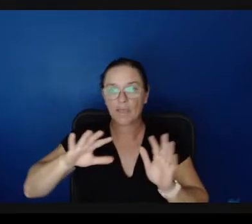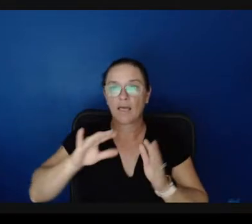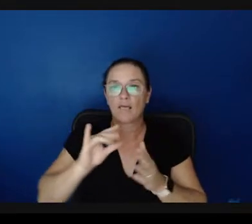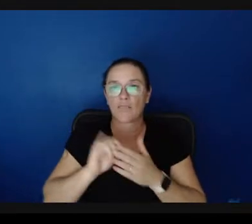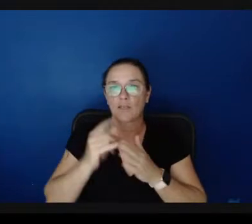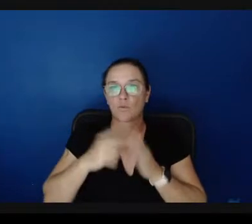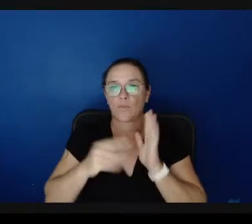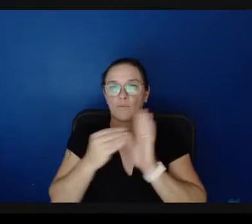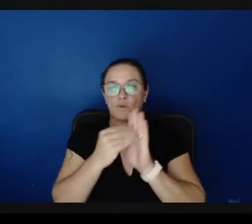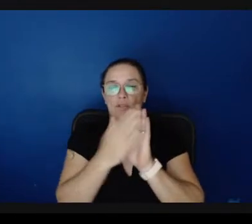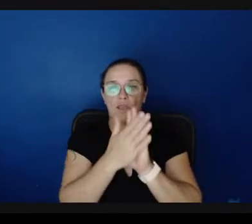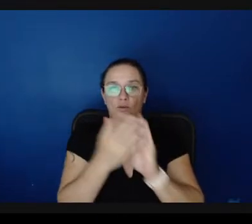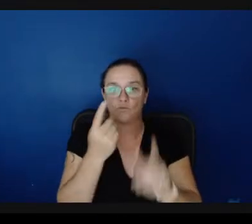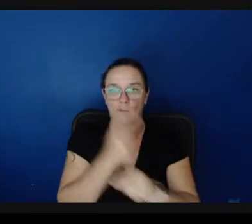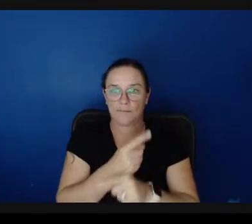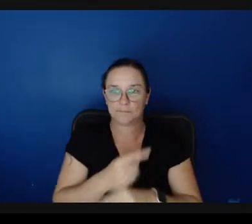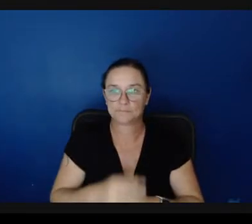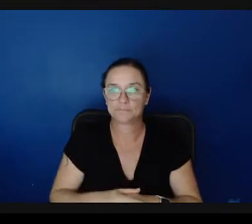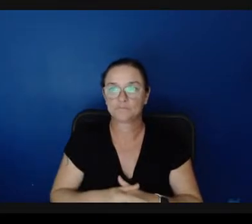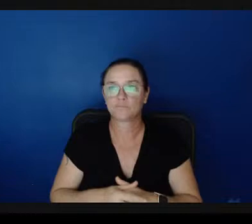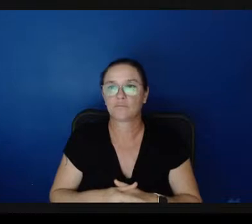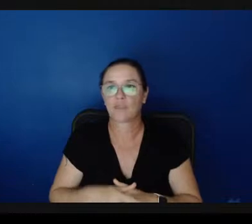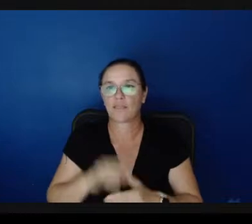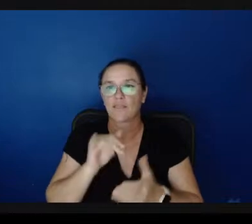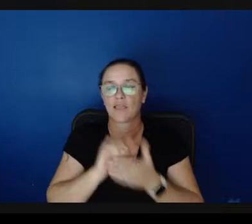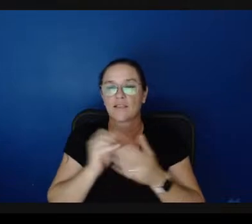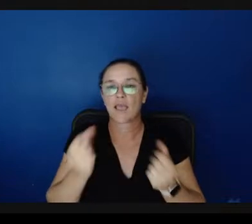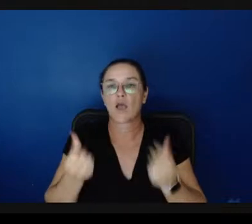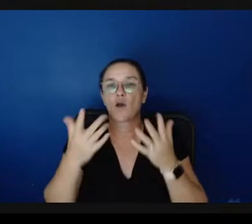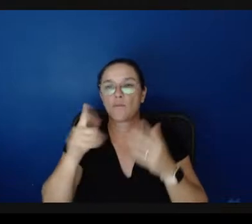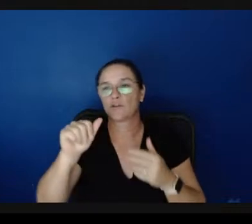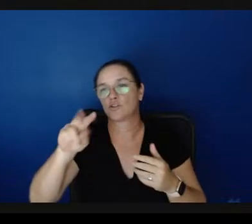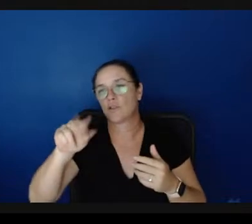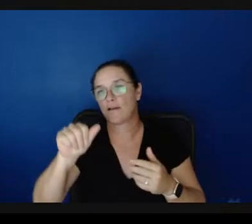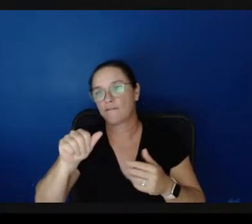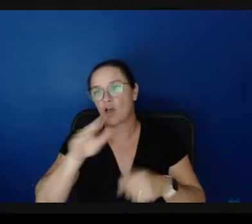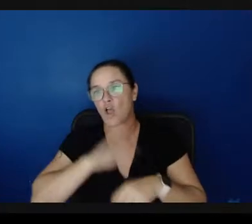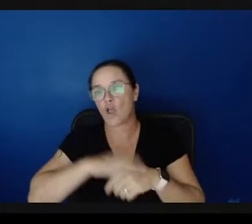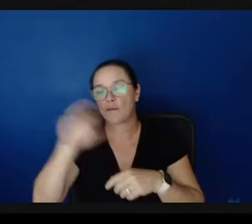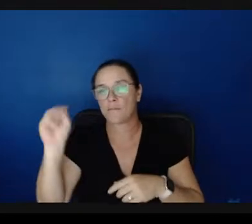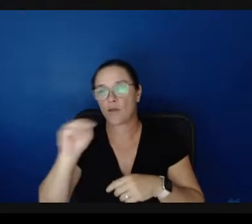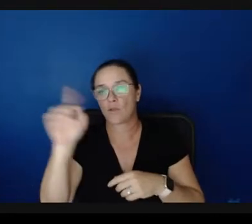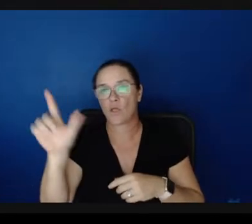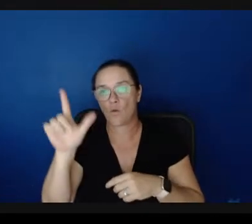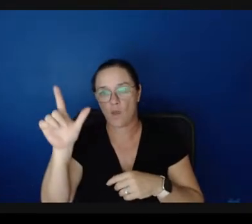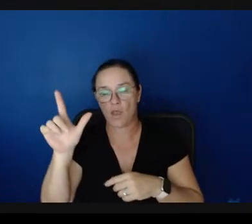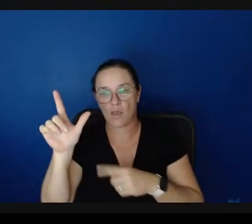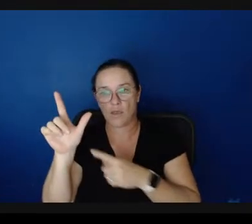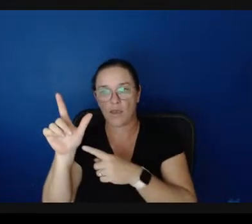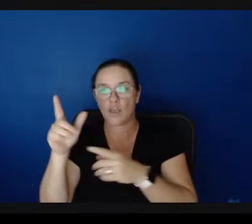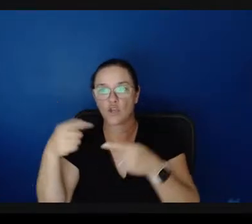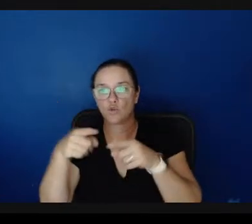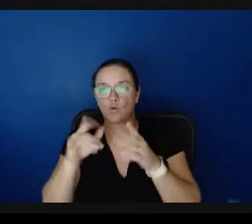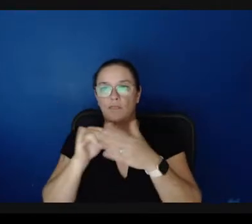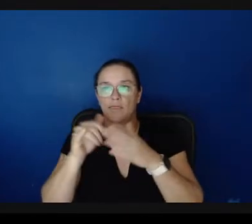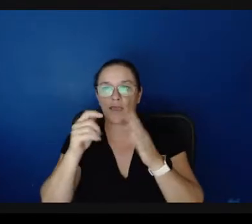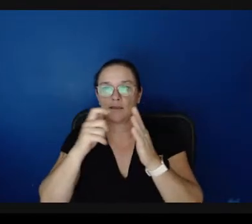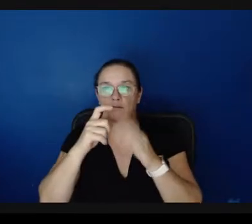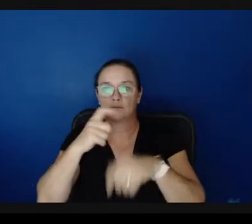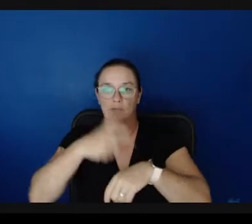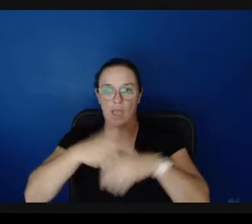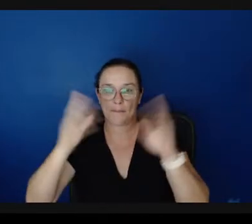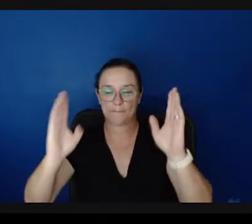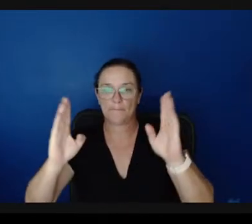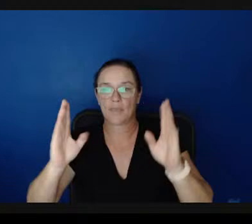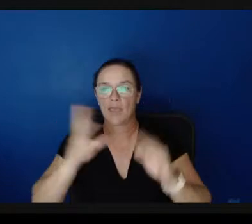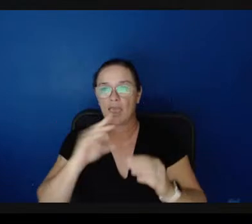here, right? This is how much lava there is on Mauna Loa from this time period, right? And how